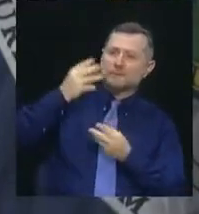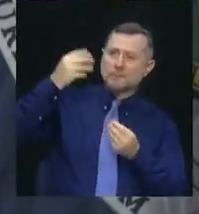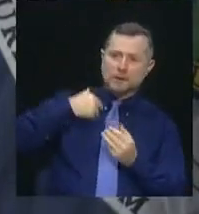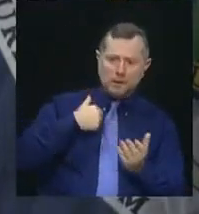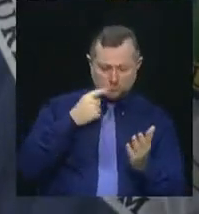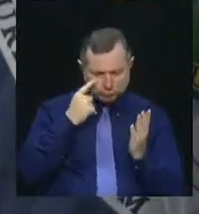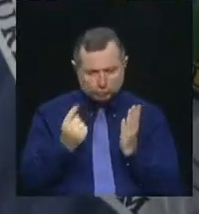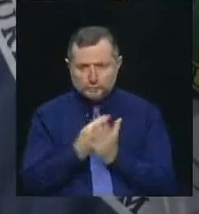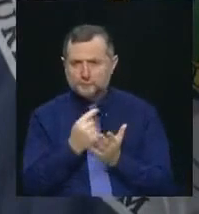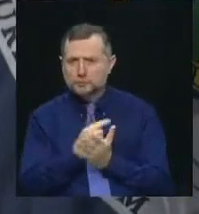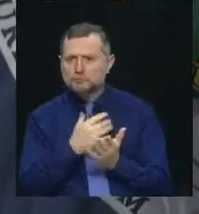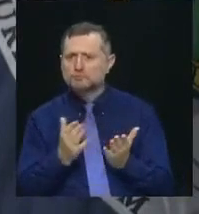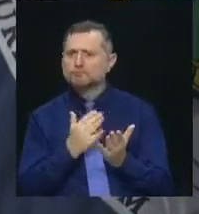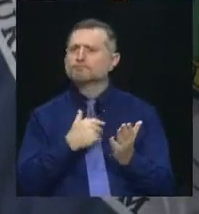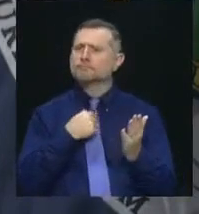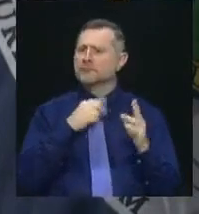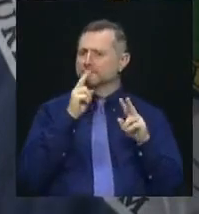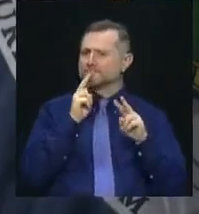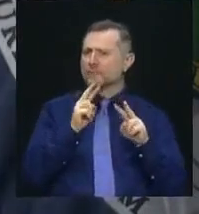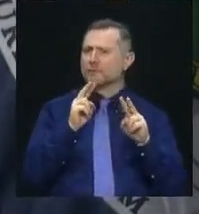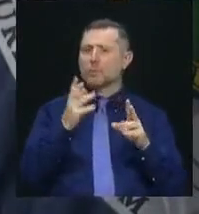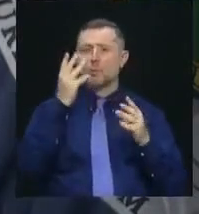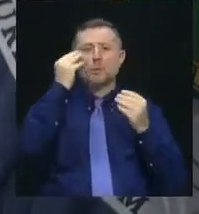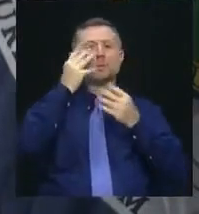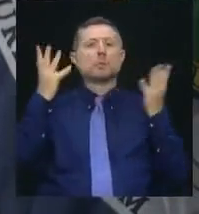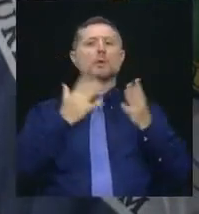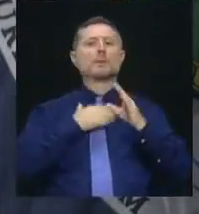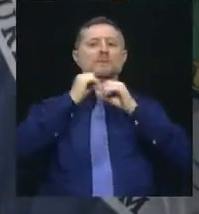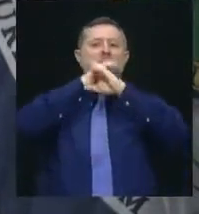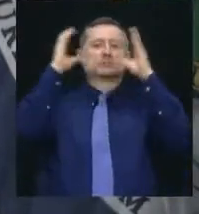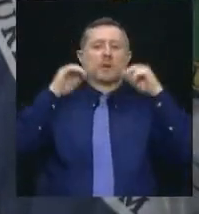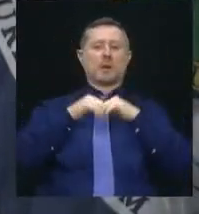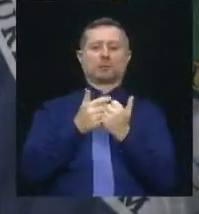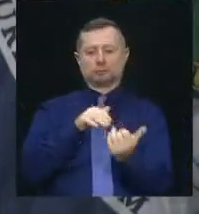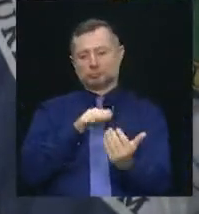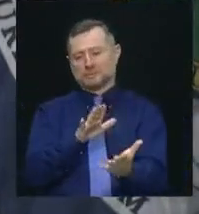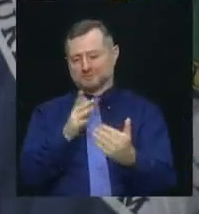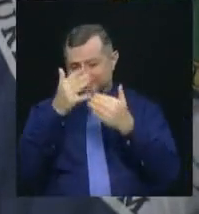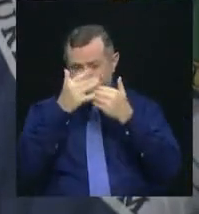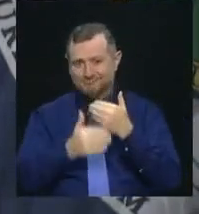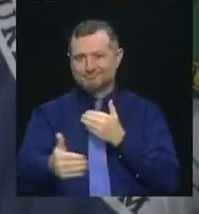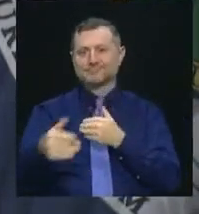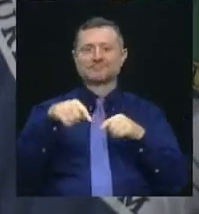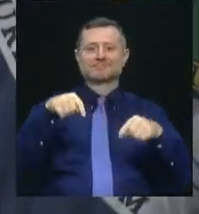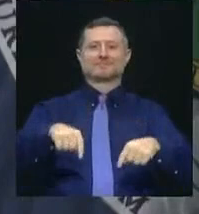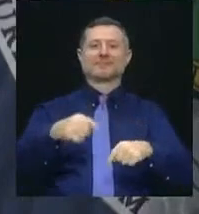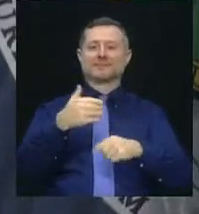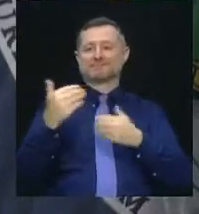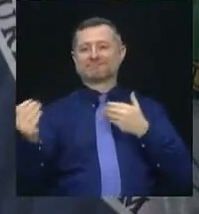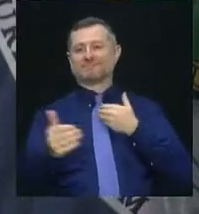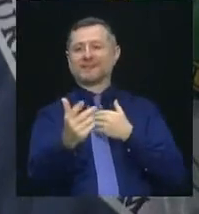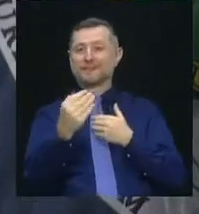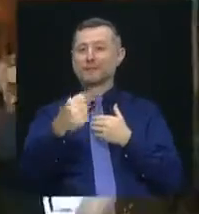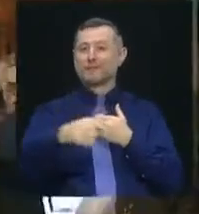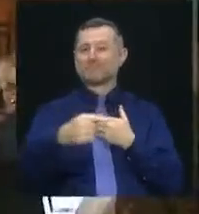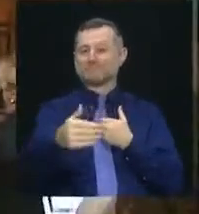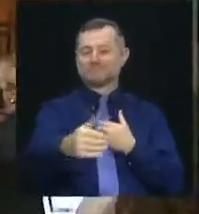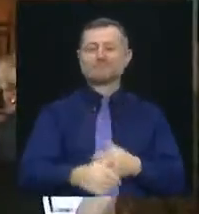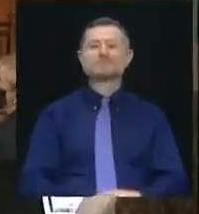vision on how we address this in a matter of a couple weeks. Lieutenant Governor. Dennis Slattery from